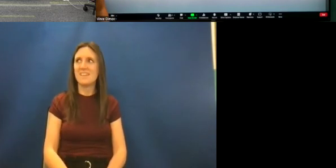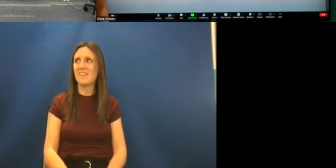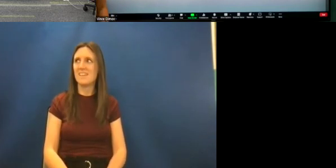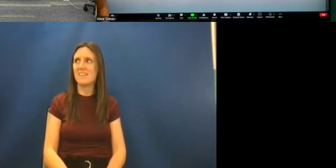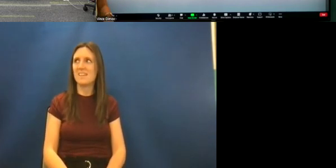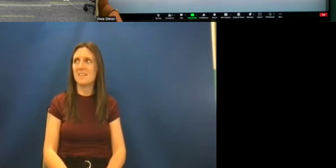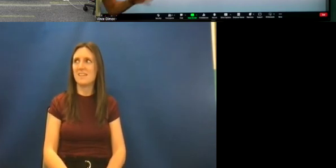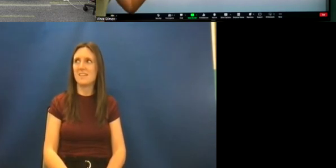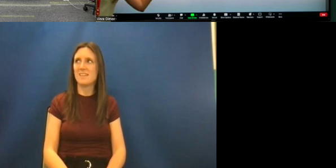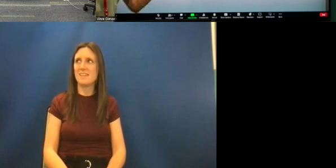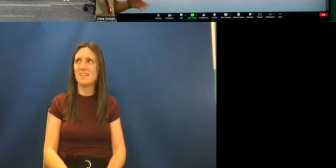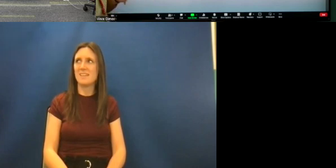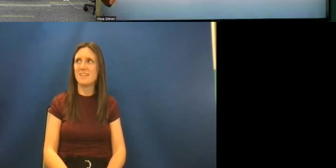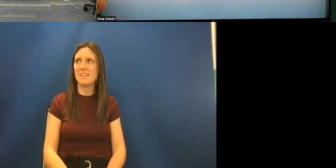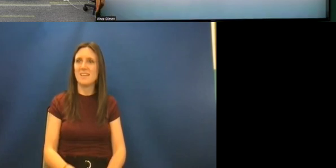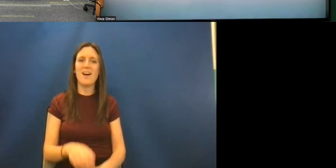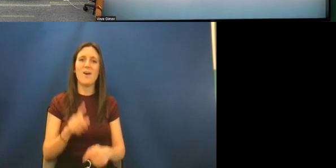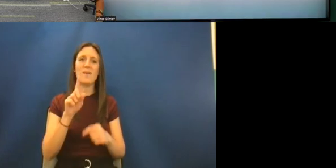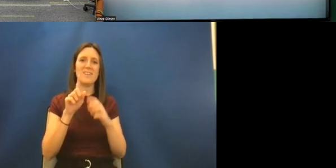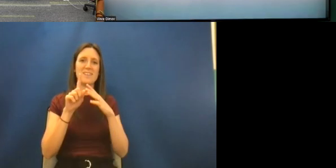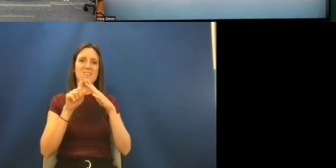you're being like the students, right? You're like, always that kid.